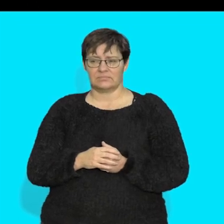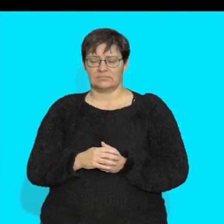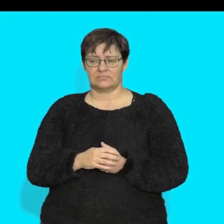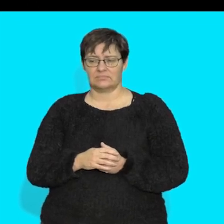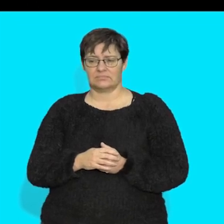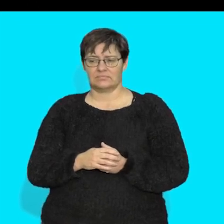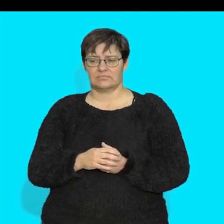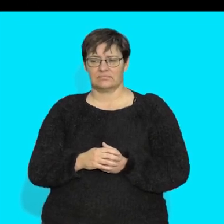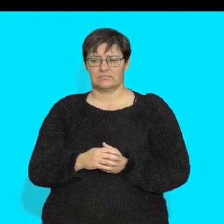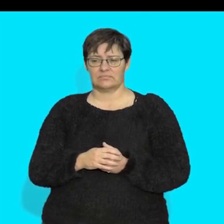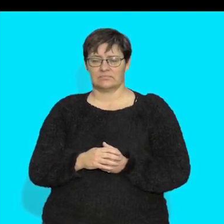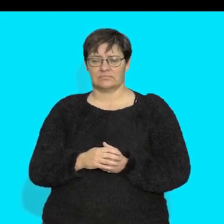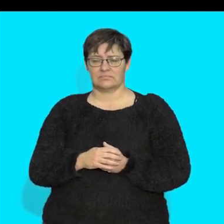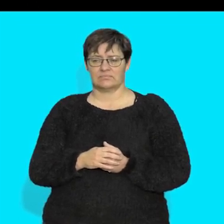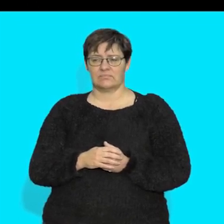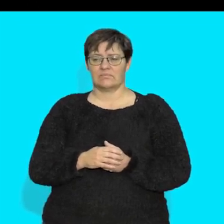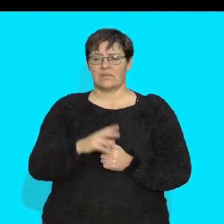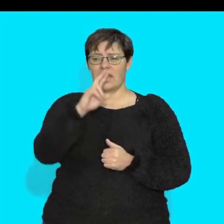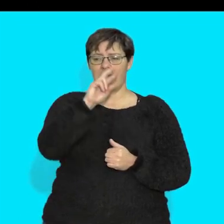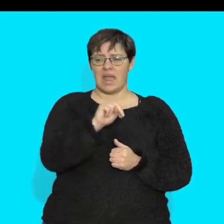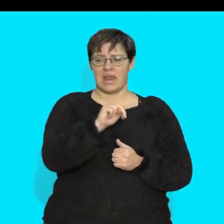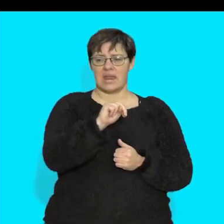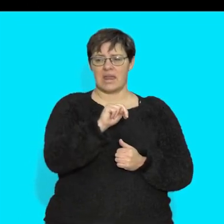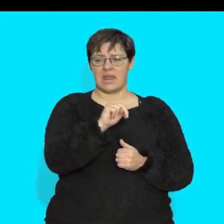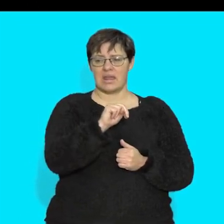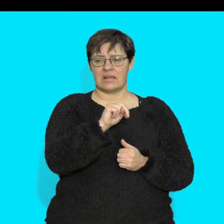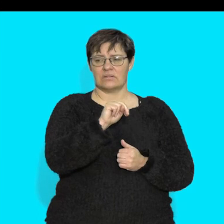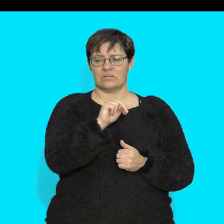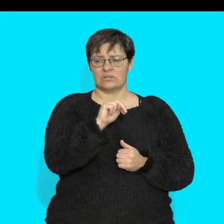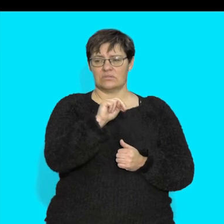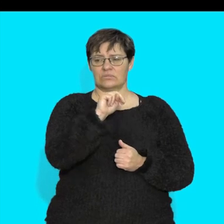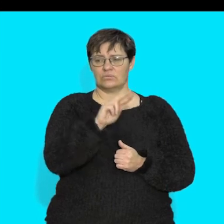sodium chloride is high.